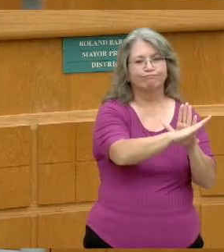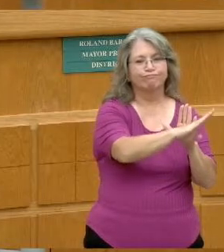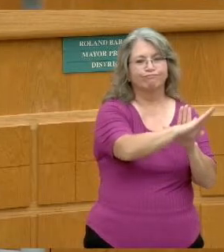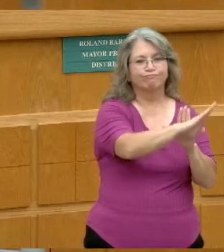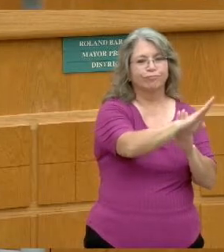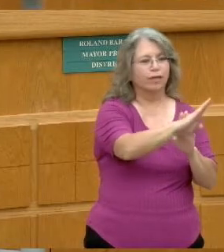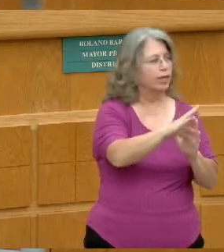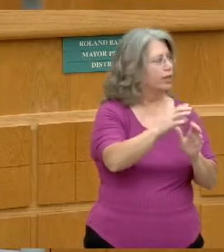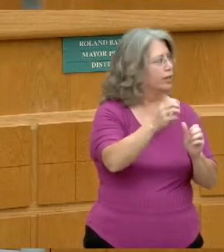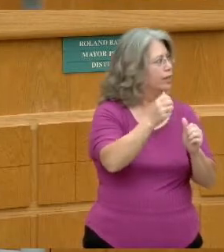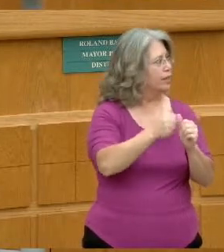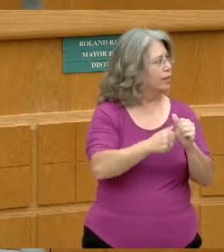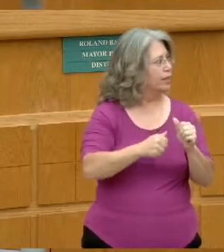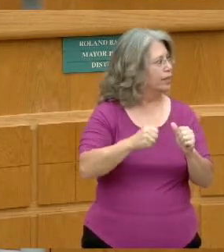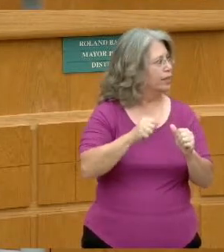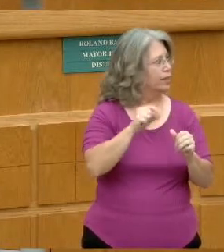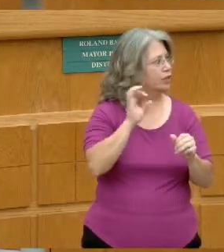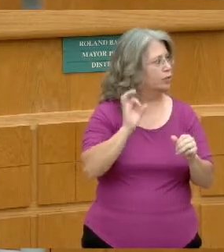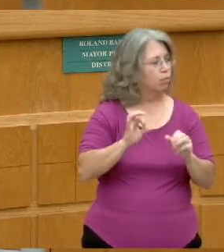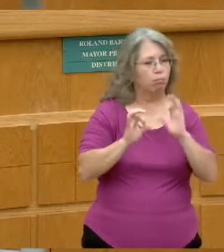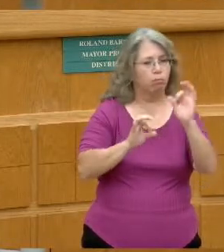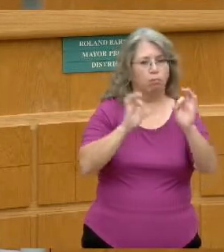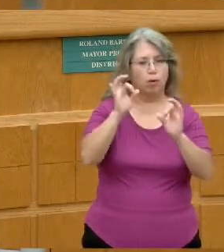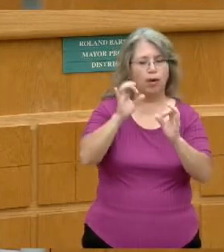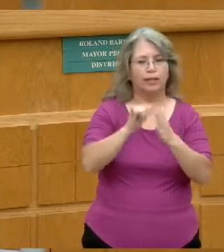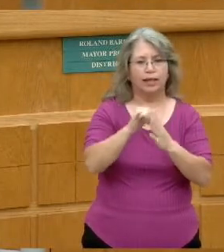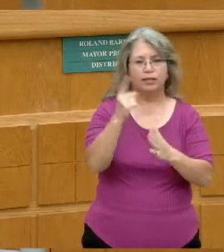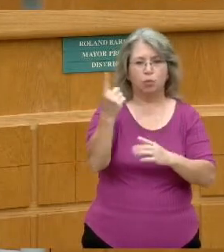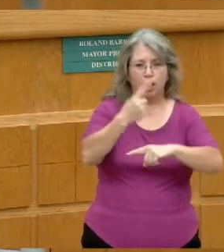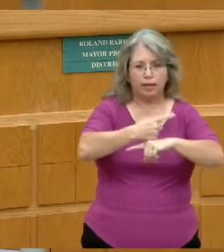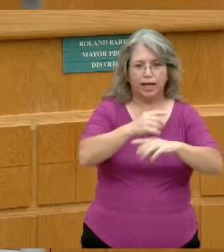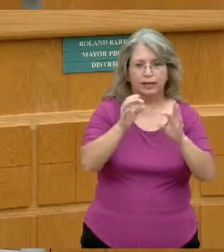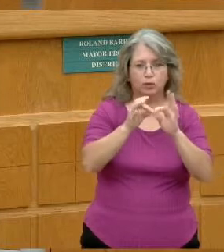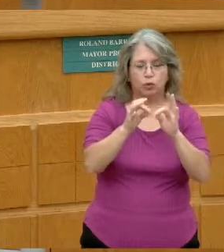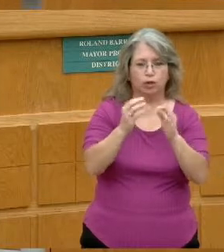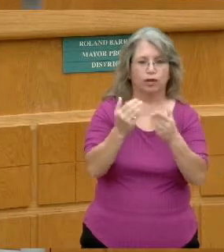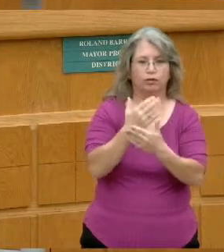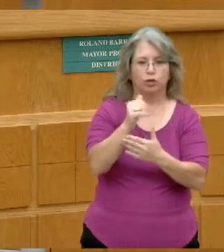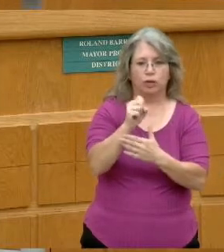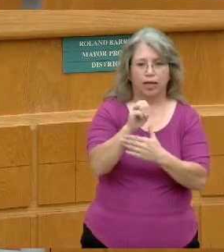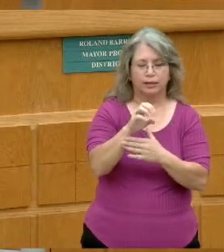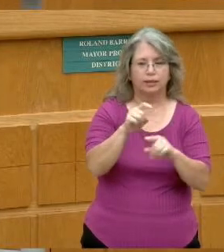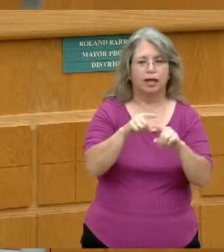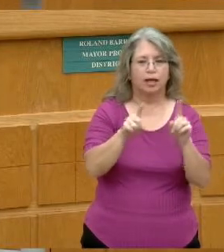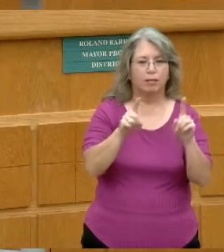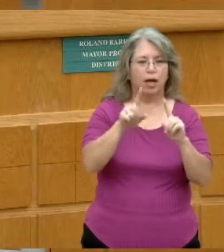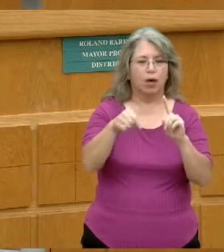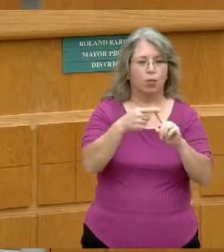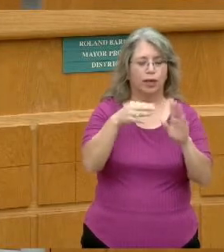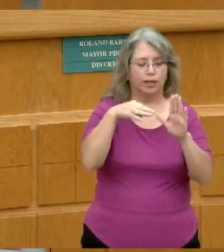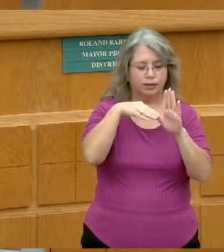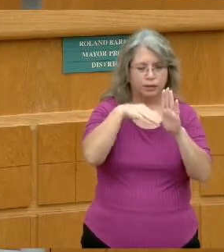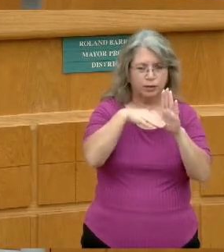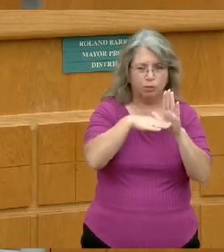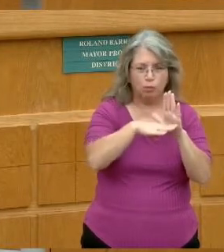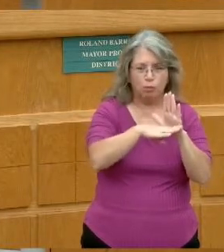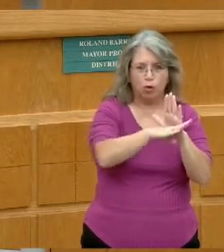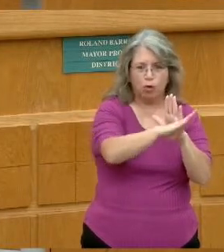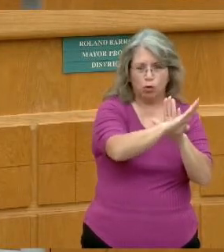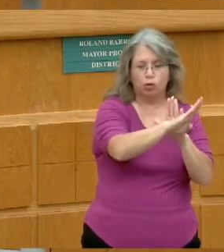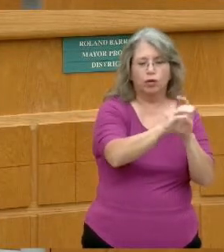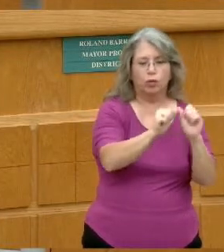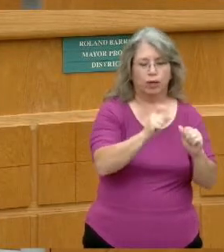graph. Each point is 1 day's worth of new cases. And the smoother allows us to see patterns where sometimes it's a little bit more difficult to see